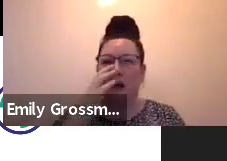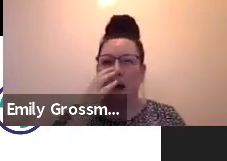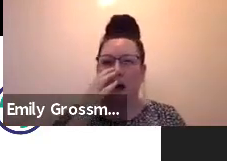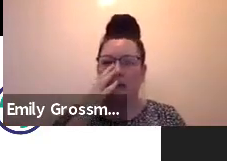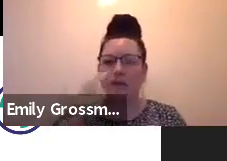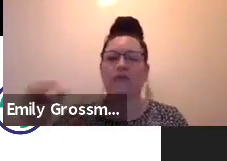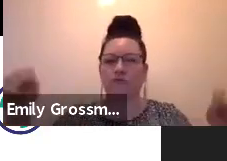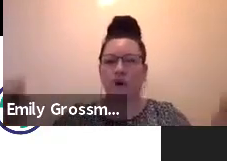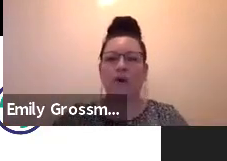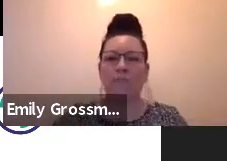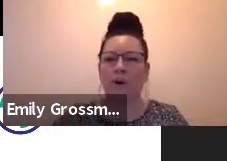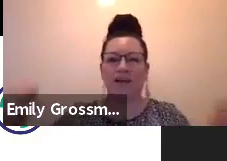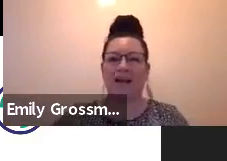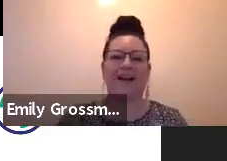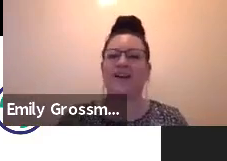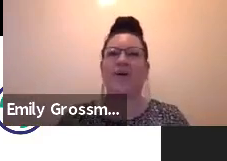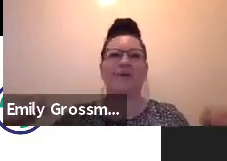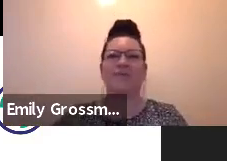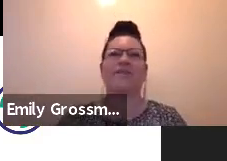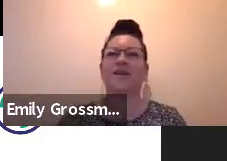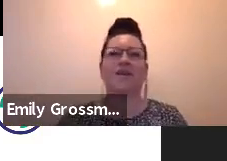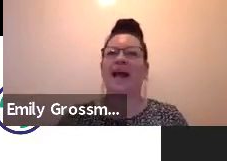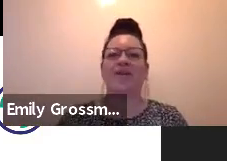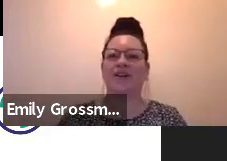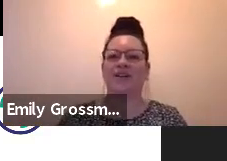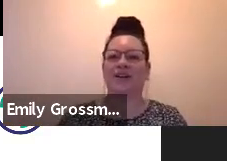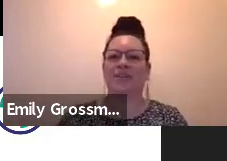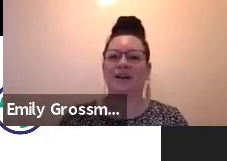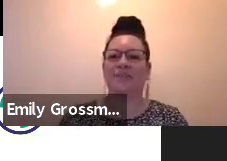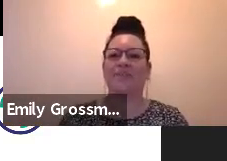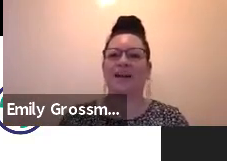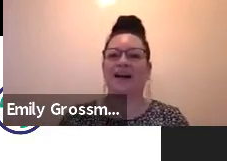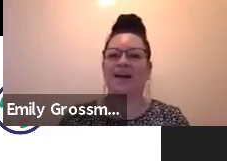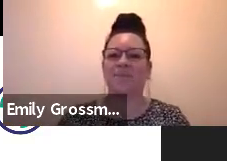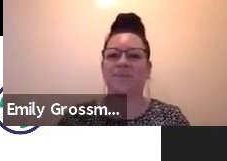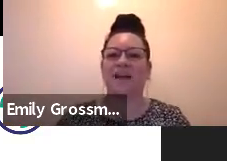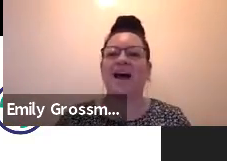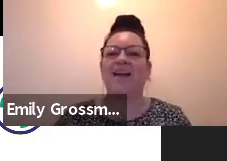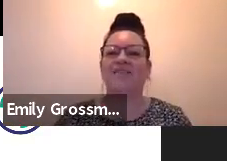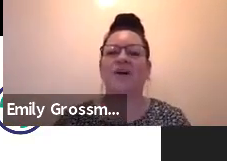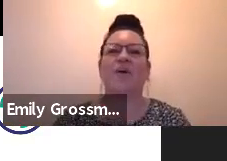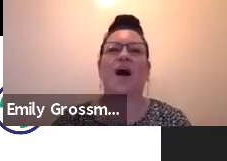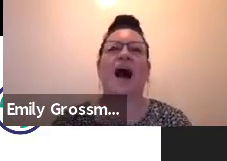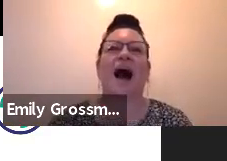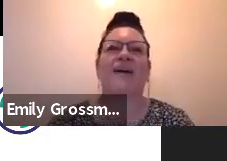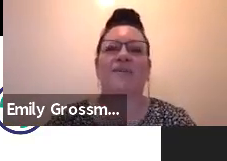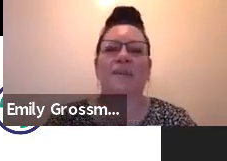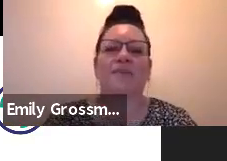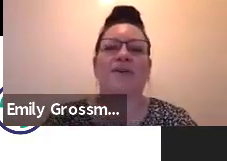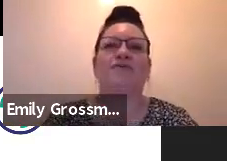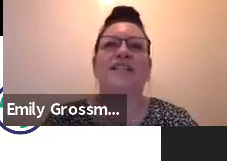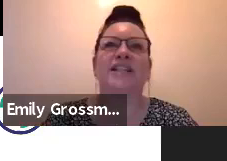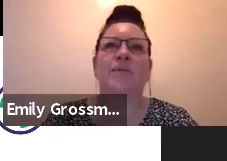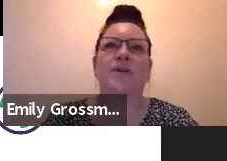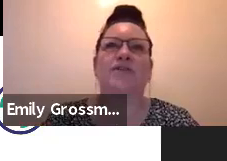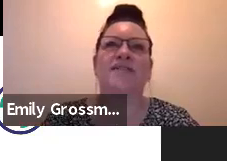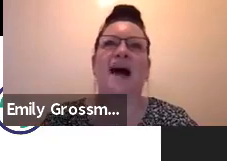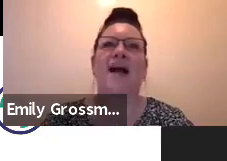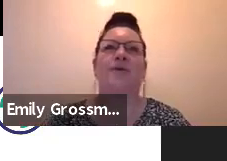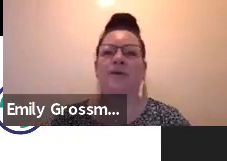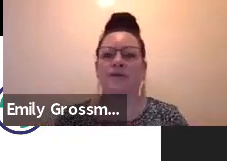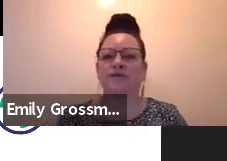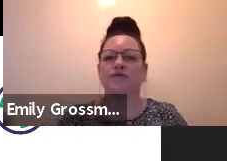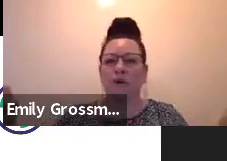there's you can row a boat, and I know I'm going out there a little bit, but so I remember a really